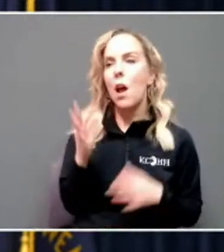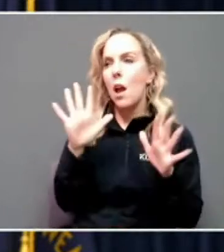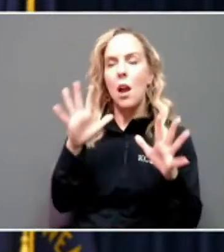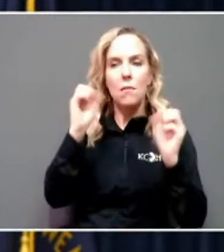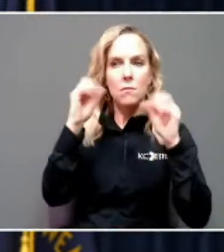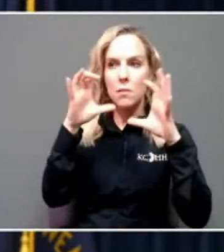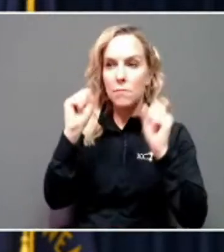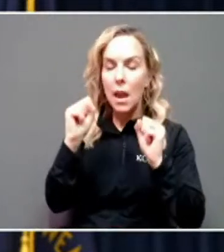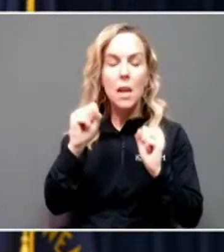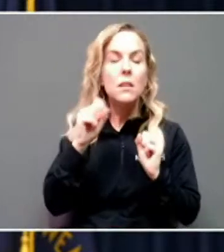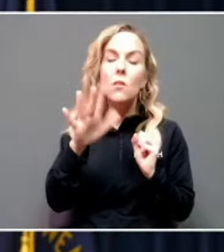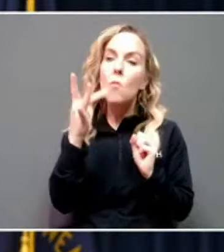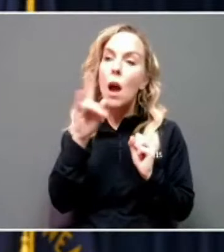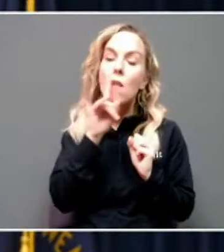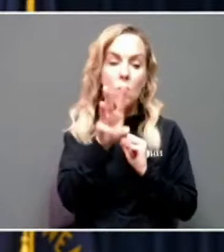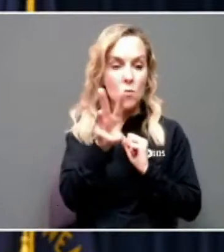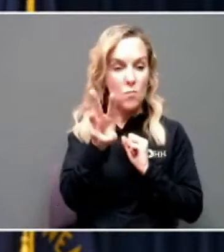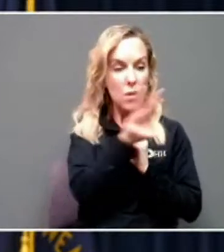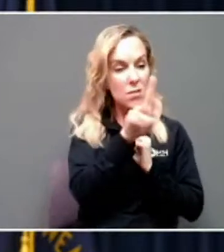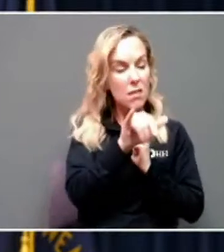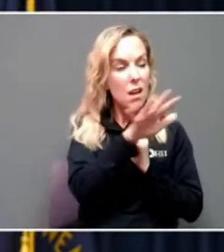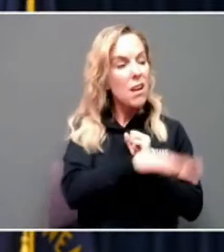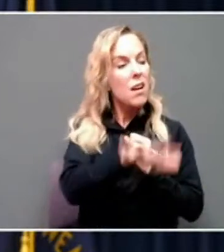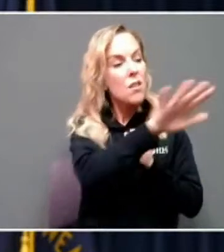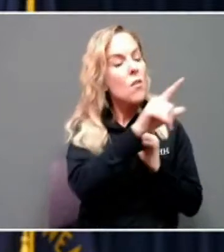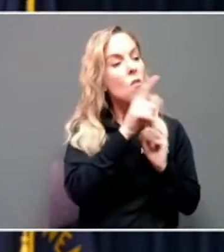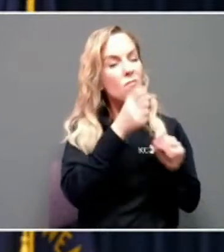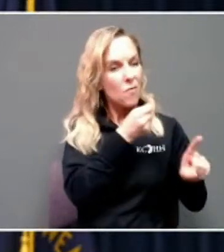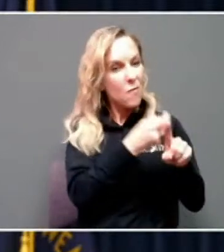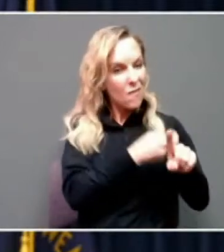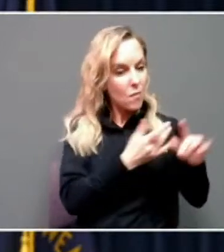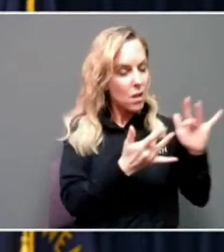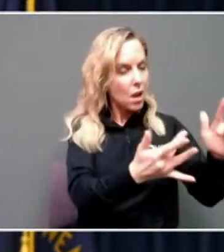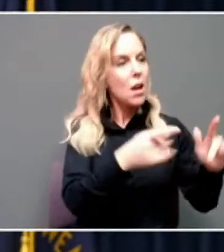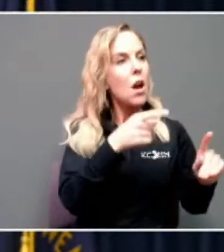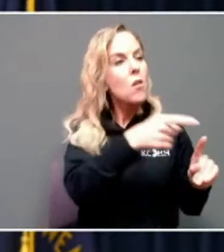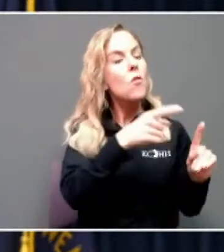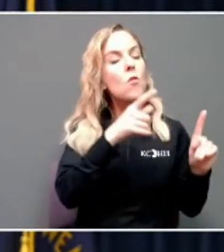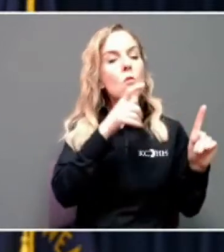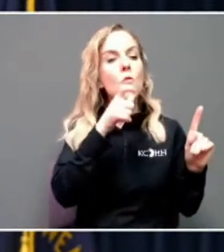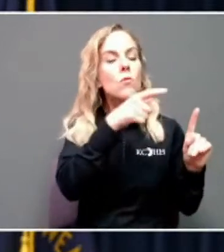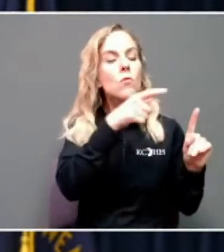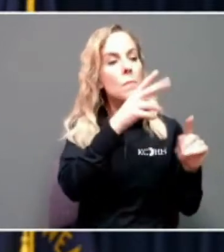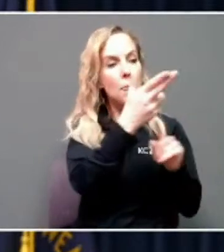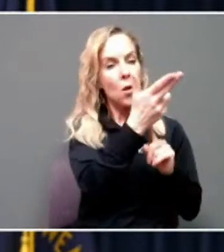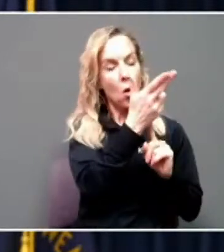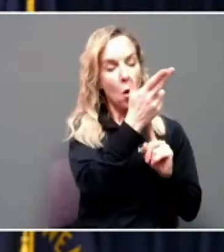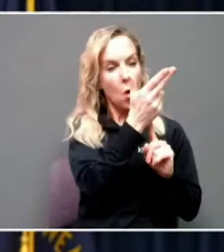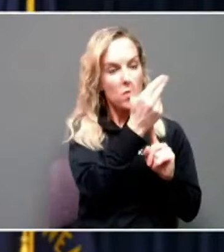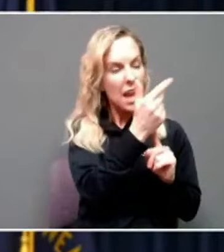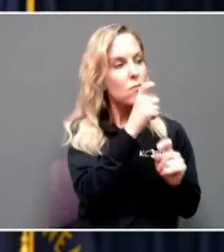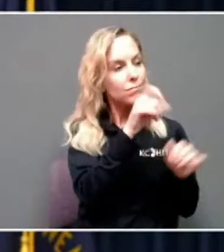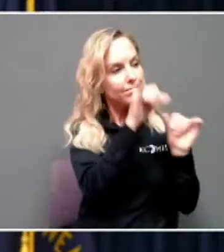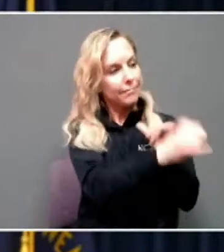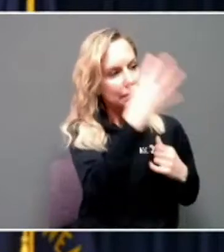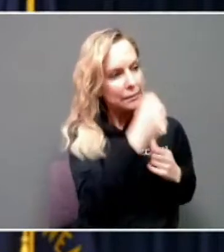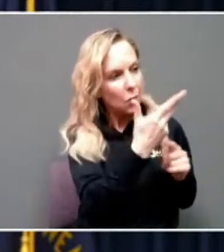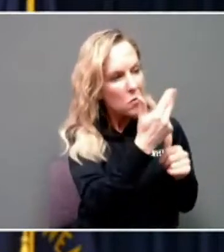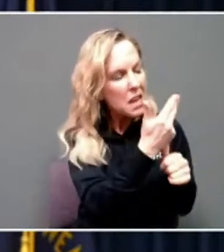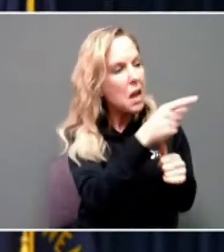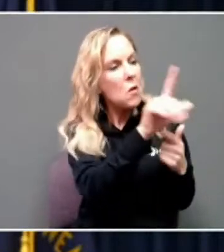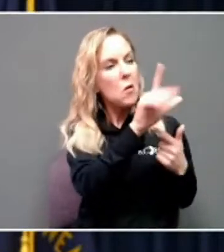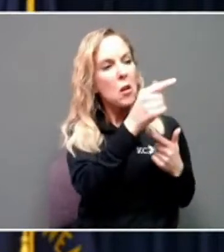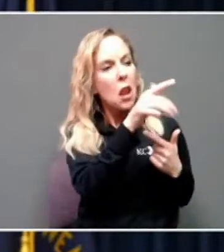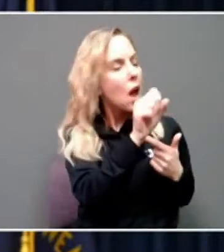of single hotel rooms or single rooms in our lodge, get them in brand new 28 to 36